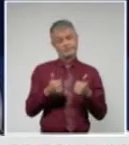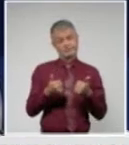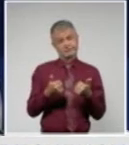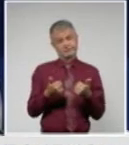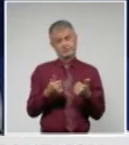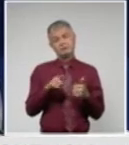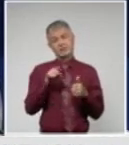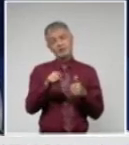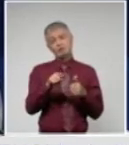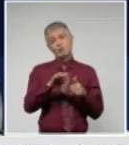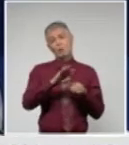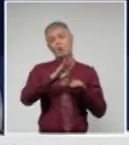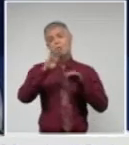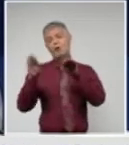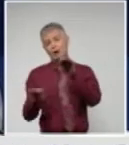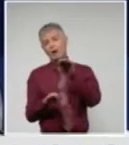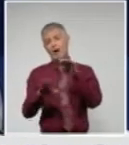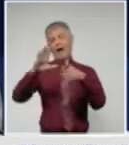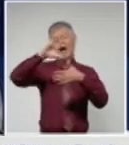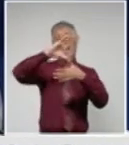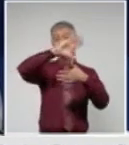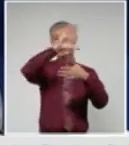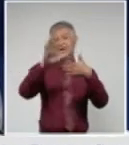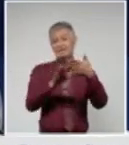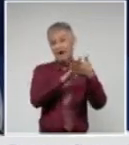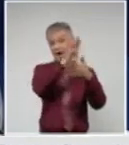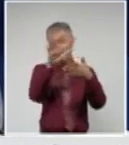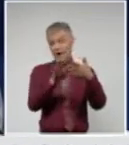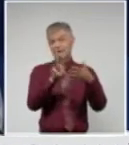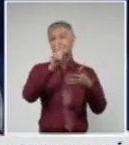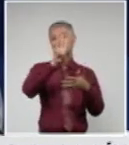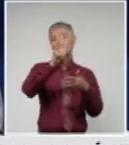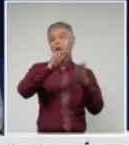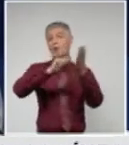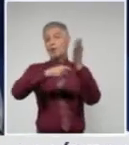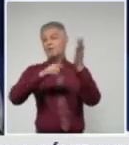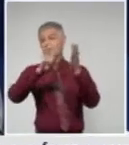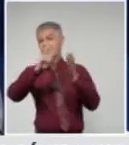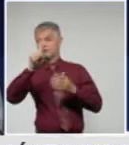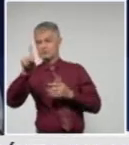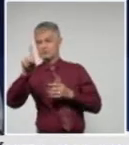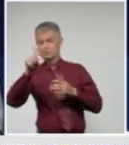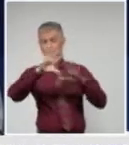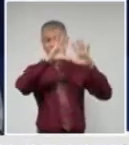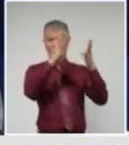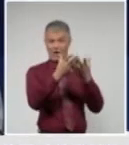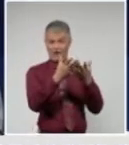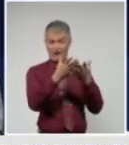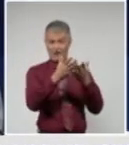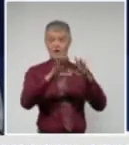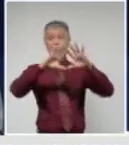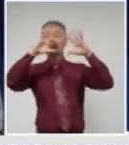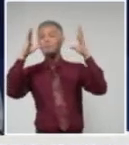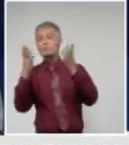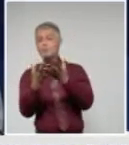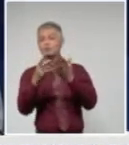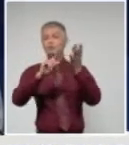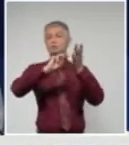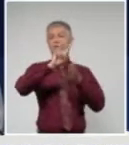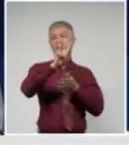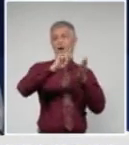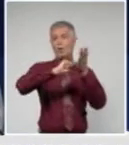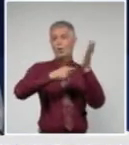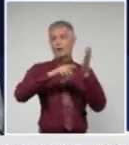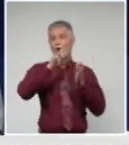yesterday. One person was discharged in Pinar del Rio, 11 in Artemisa, 68